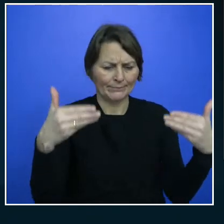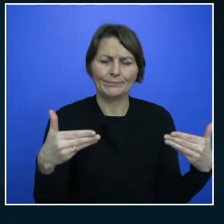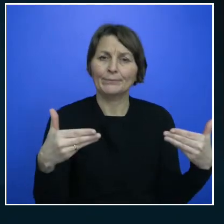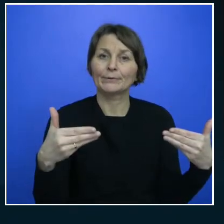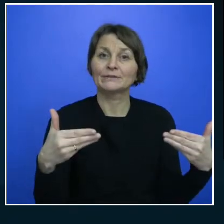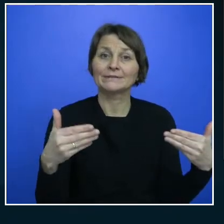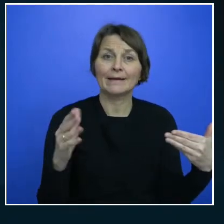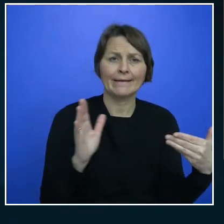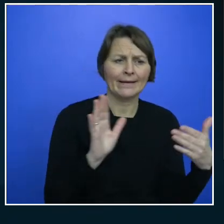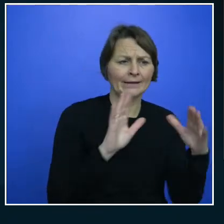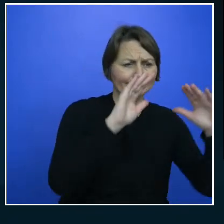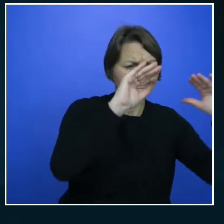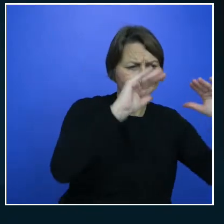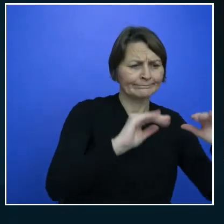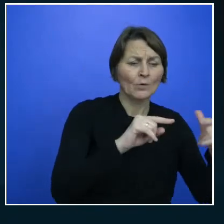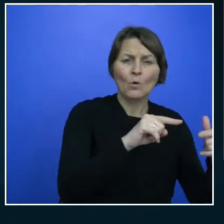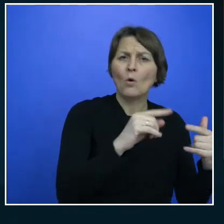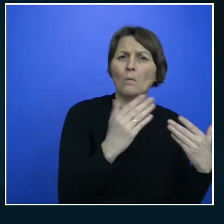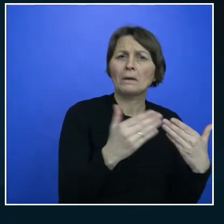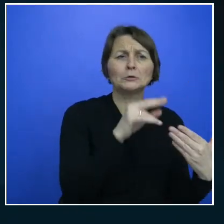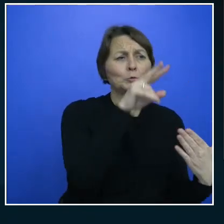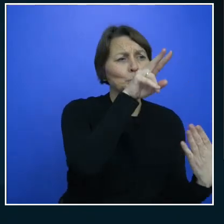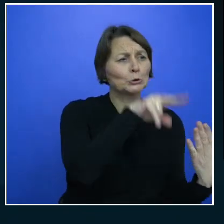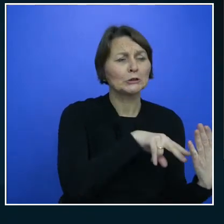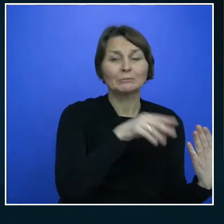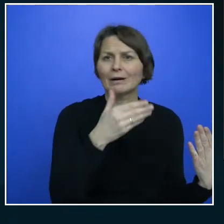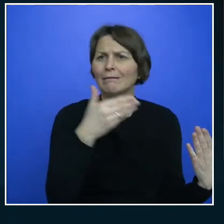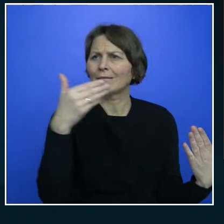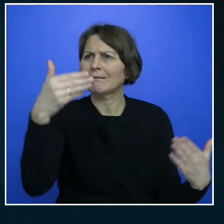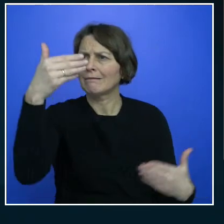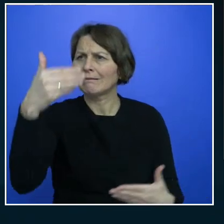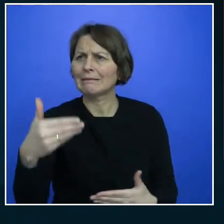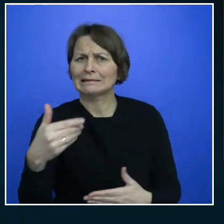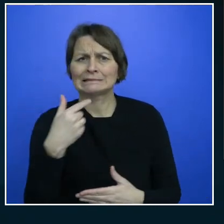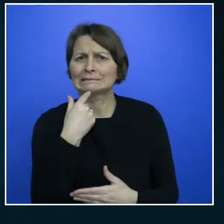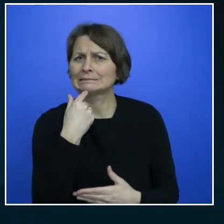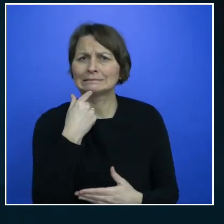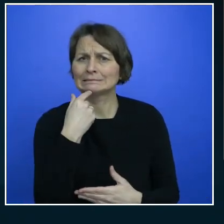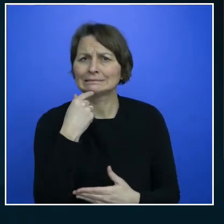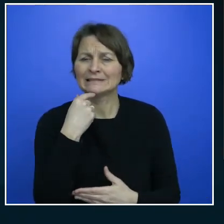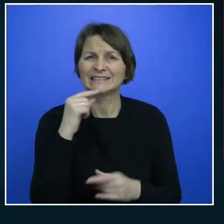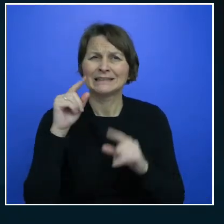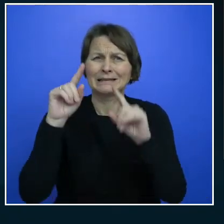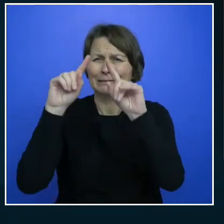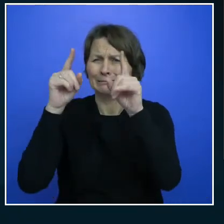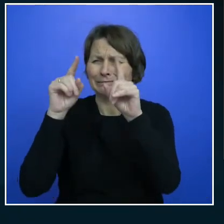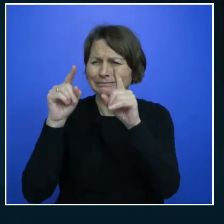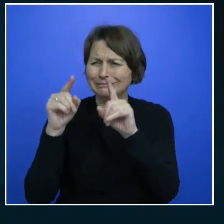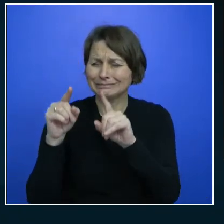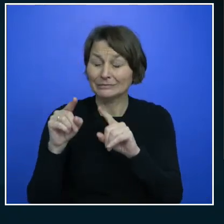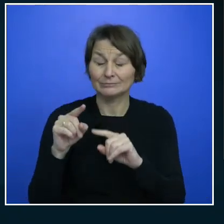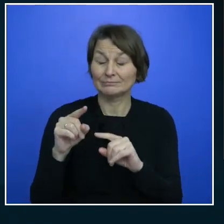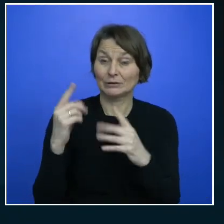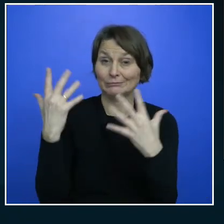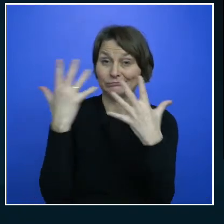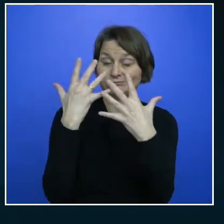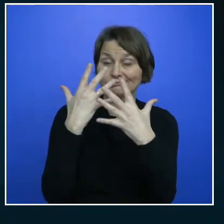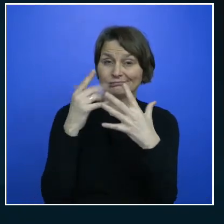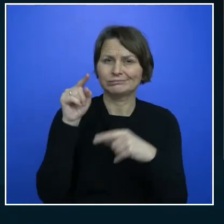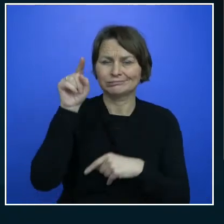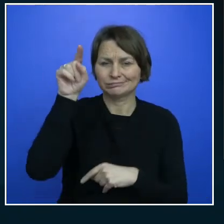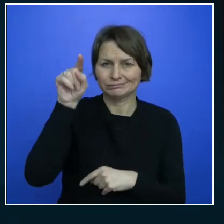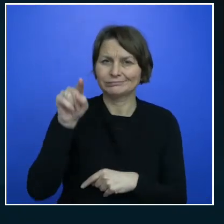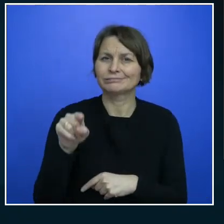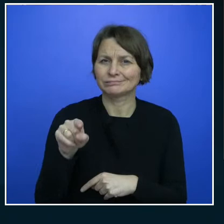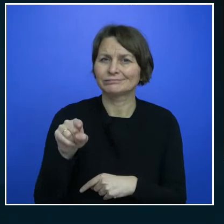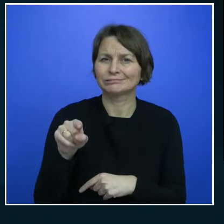is way easier to read than the one on the right, which has all of these brackets and semicolons or commas going on, right? So we already went